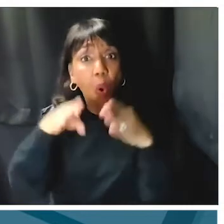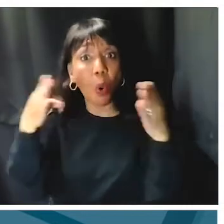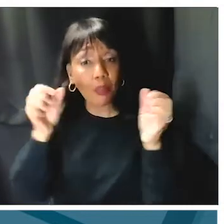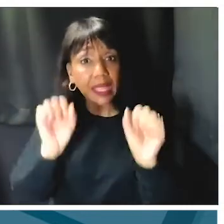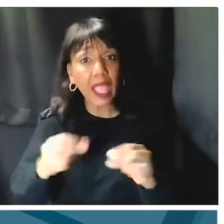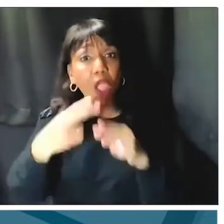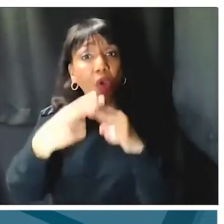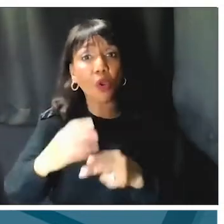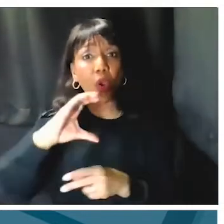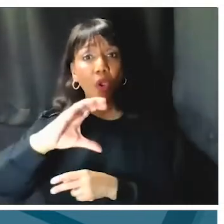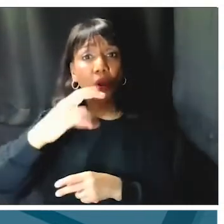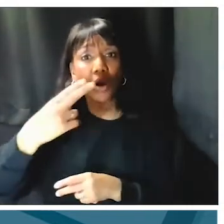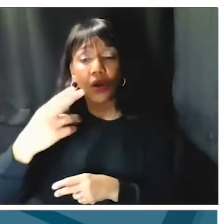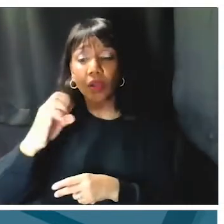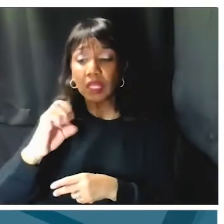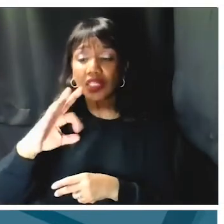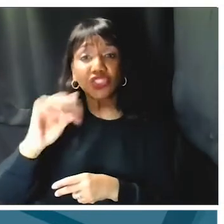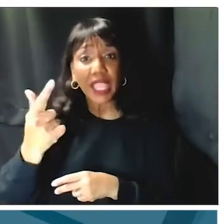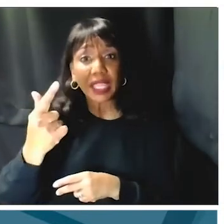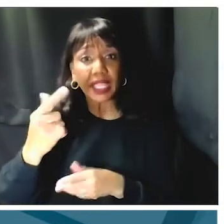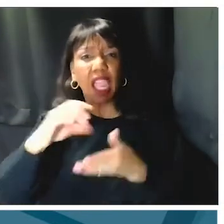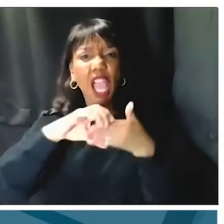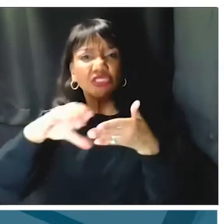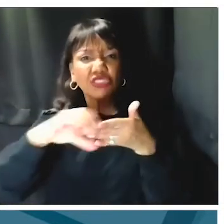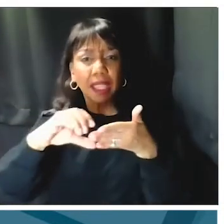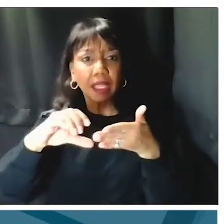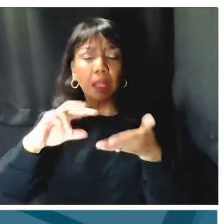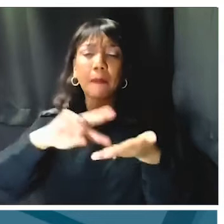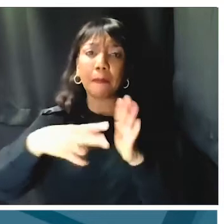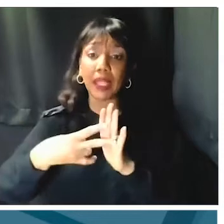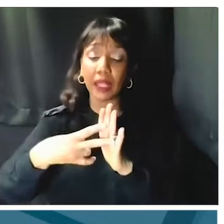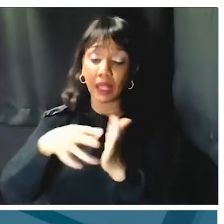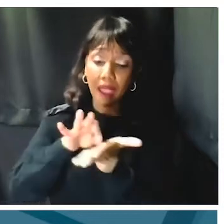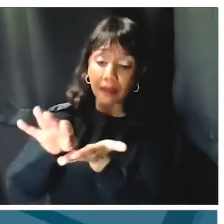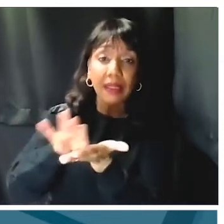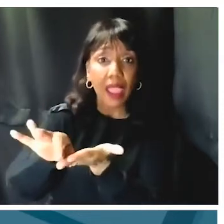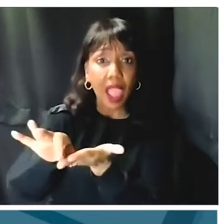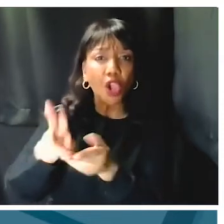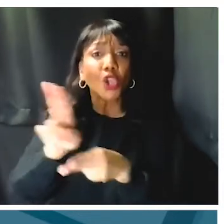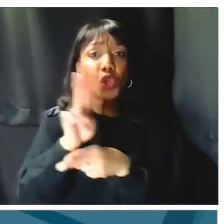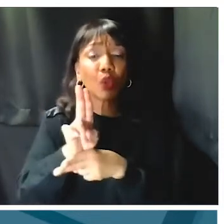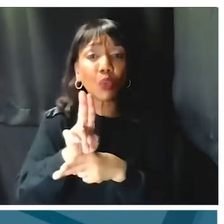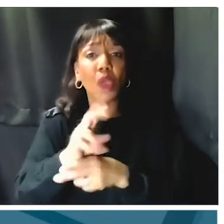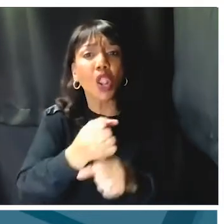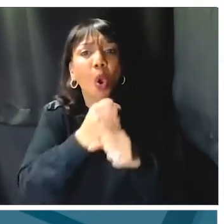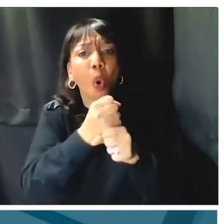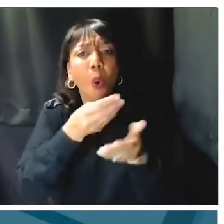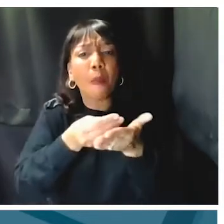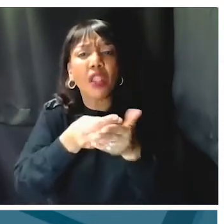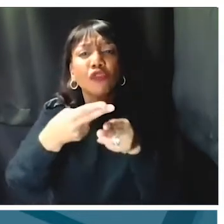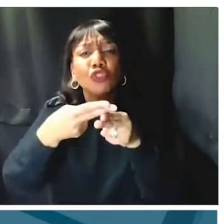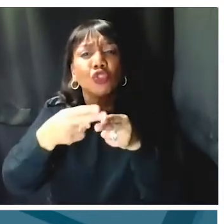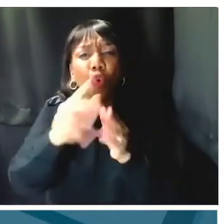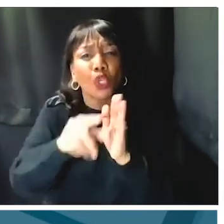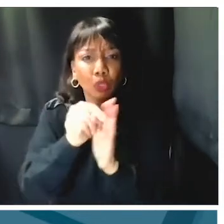of an actual checkbook in use appears on the right. A checking account is a type of bank account that is used to hold your money for the